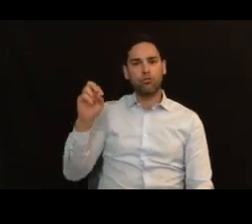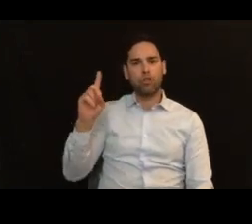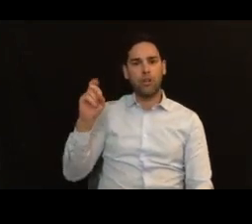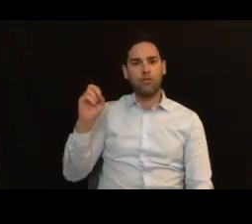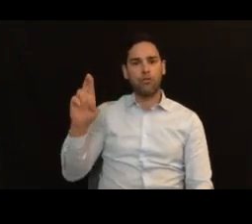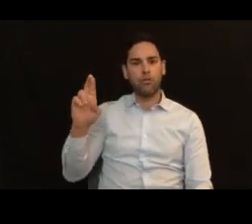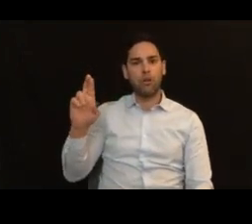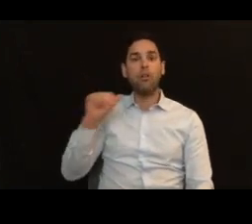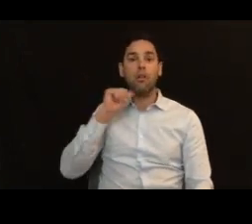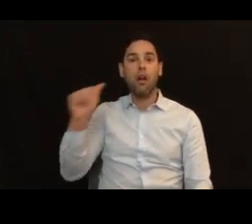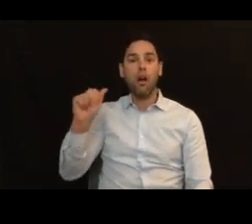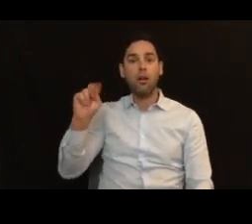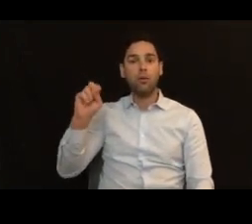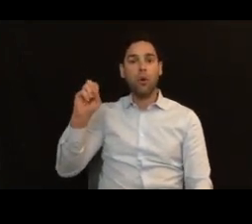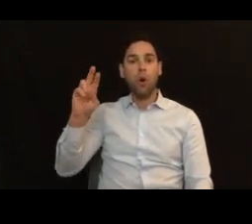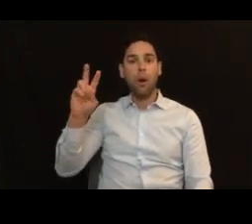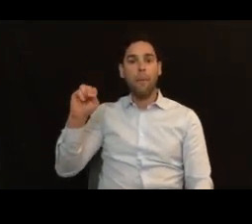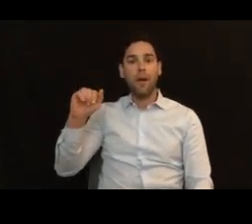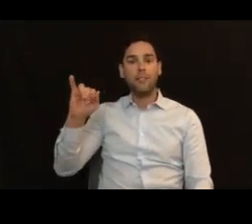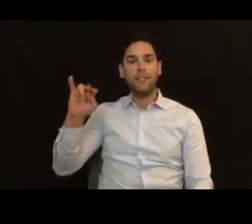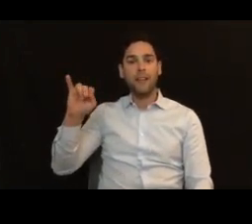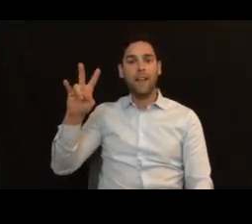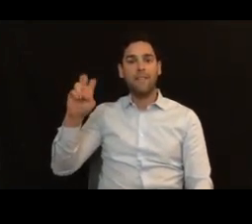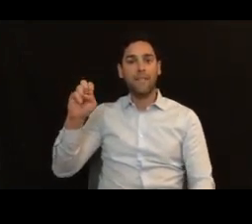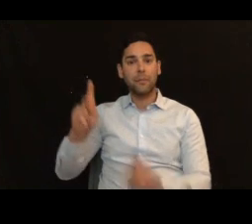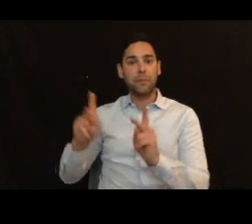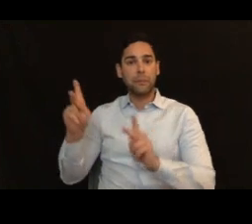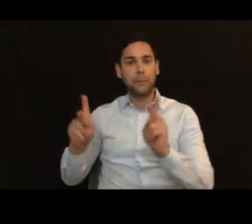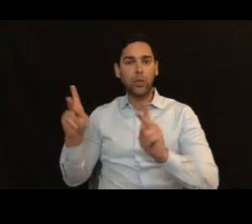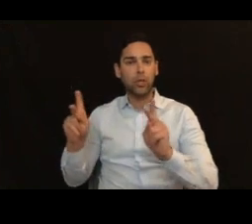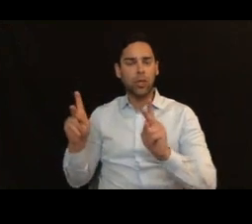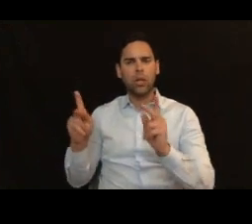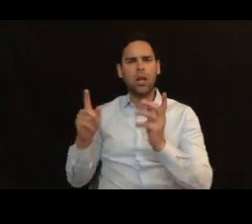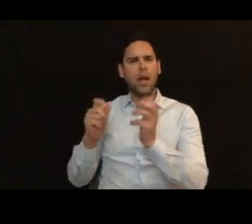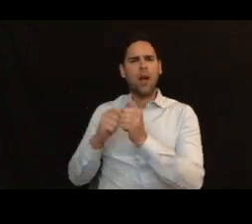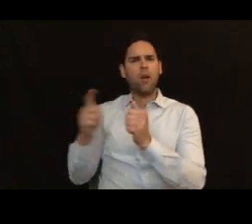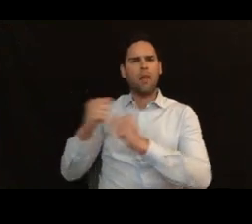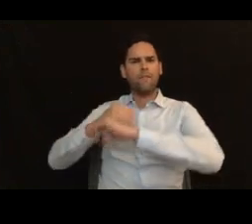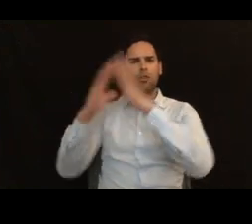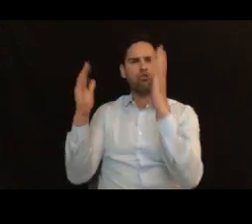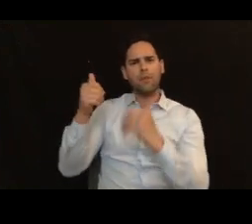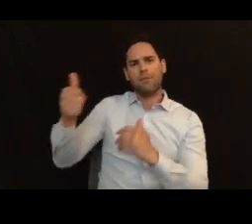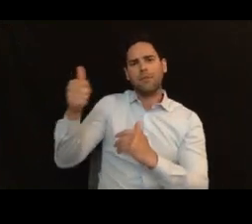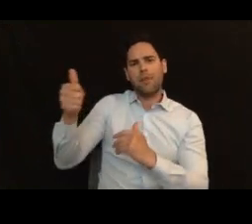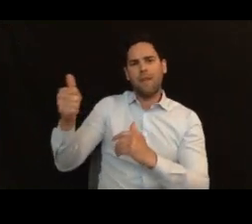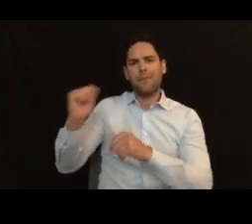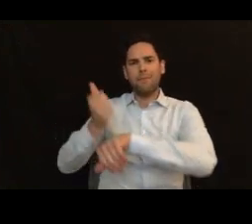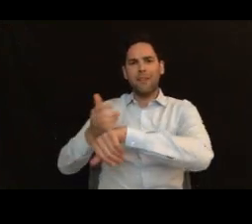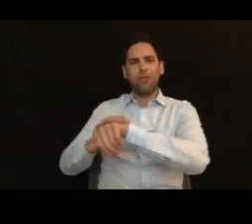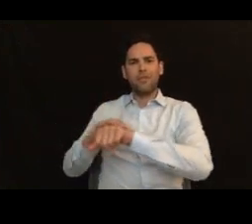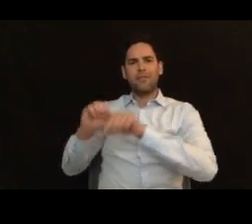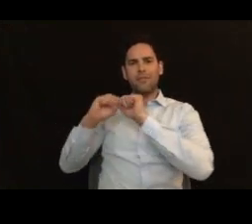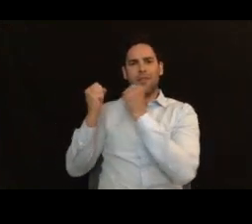of make sense of themselves, since there are these norms for what masculinity and femininity are. And I'm particularly interested in how do people